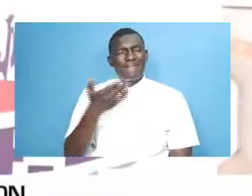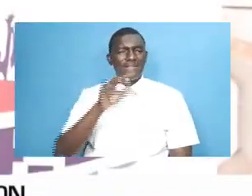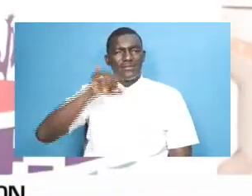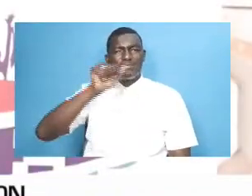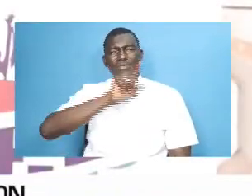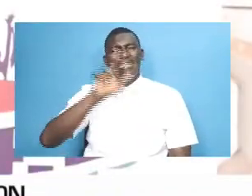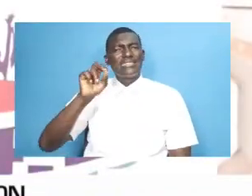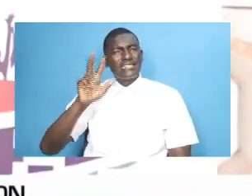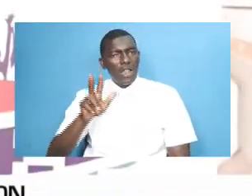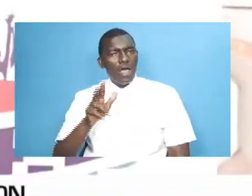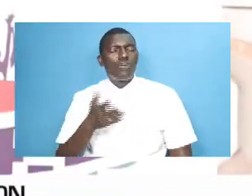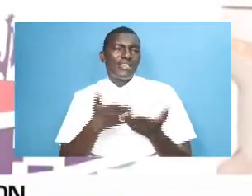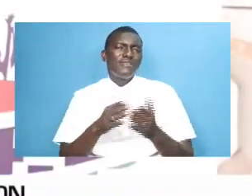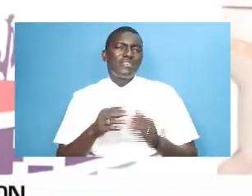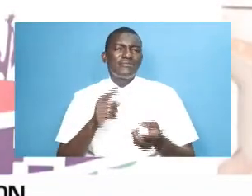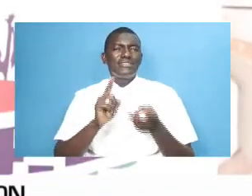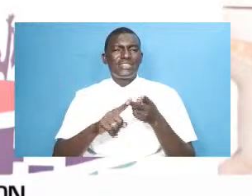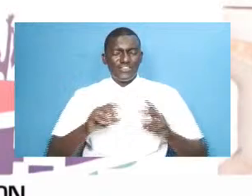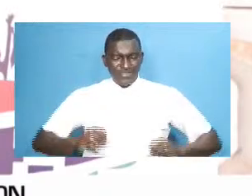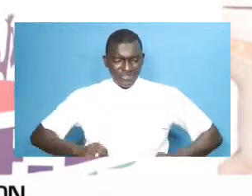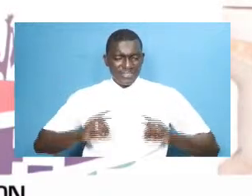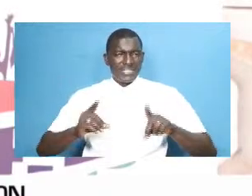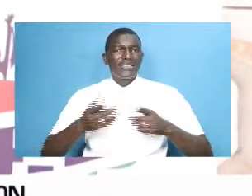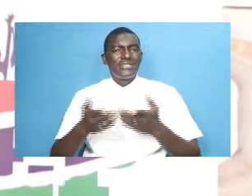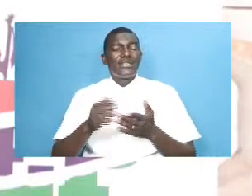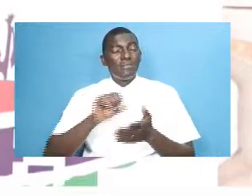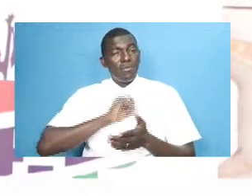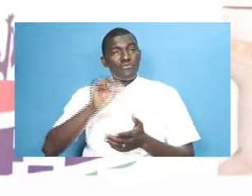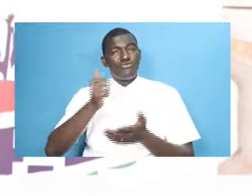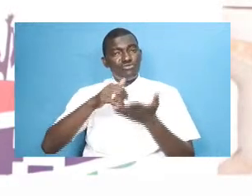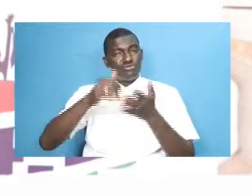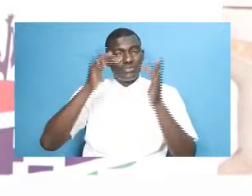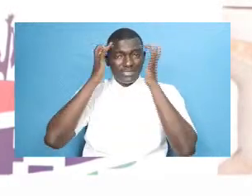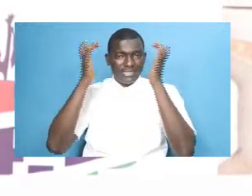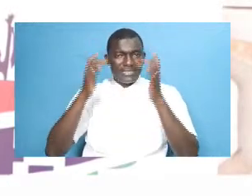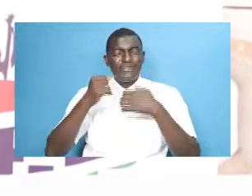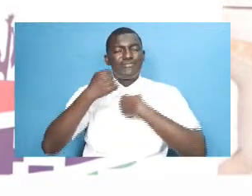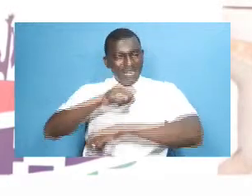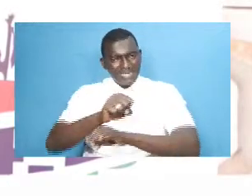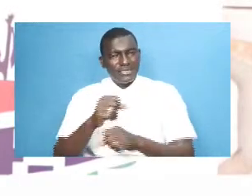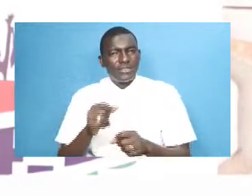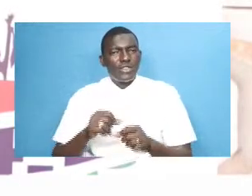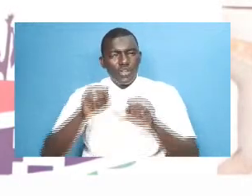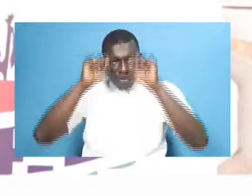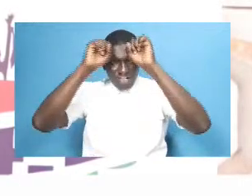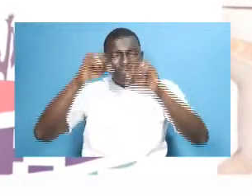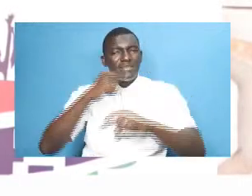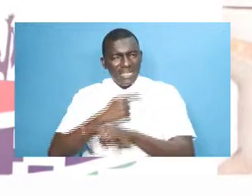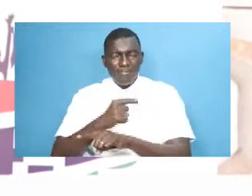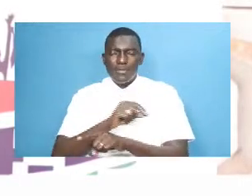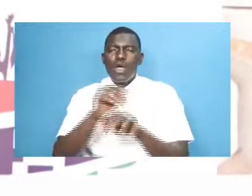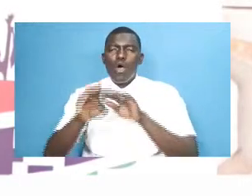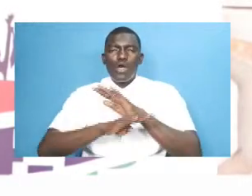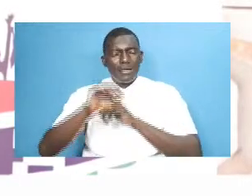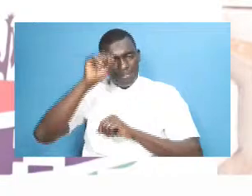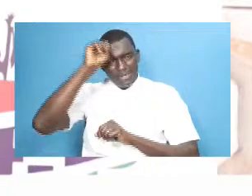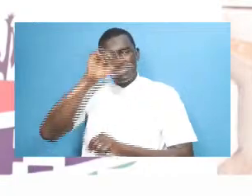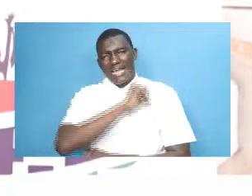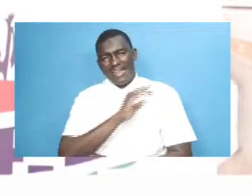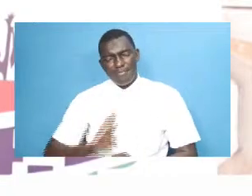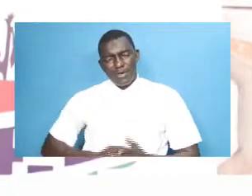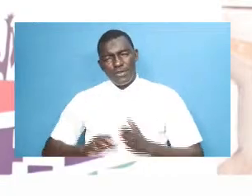chance to enable them put their newly acquired skills into practice. Government of the Gambia under the leadership of His Excellency the